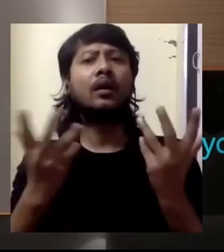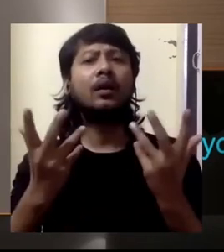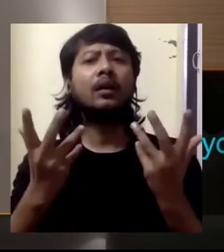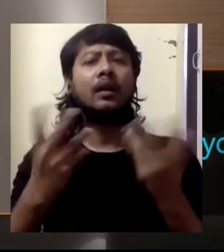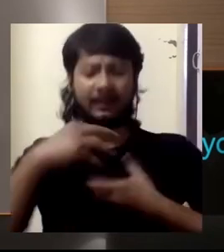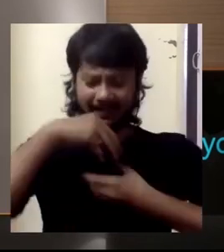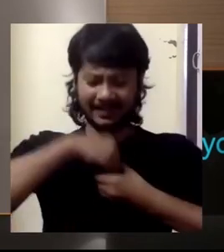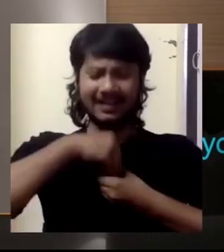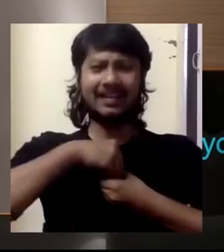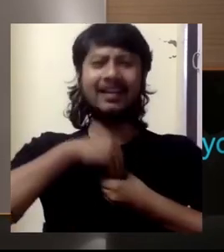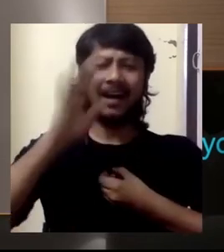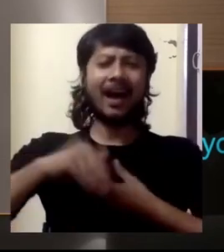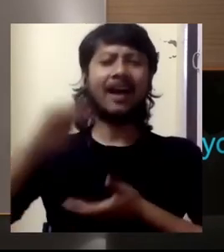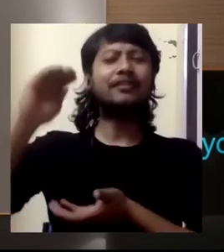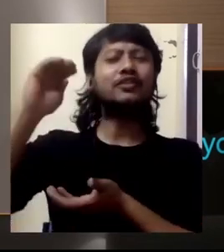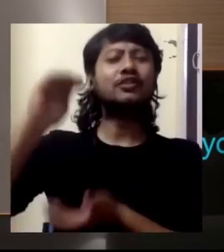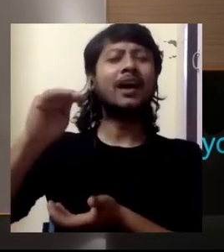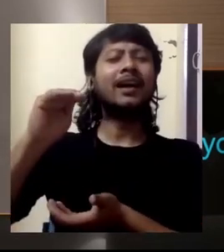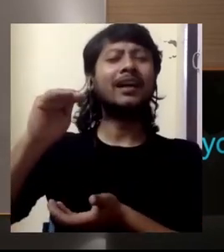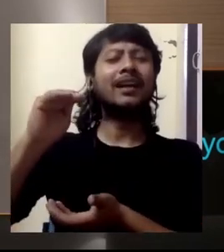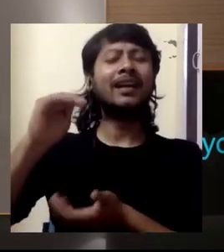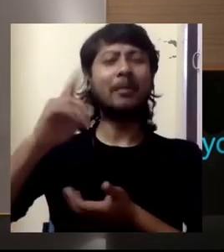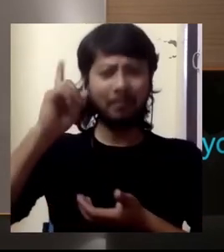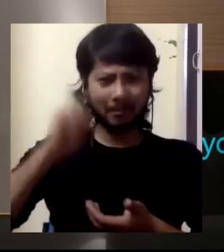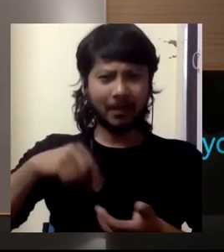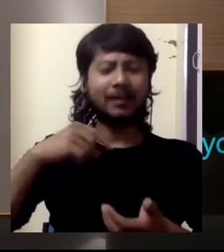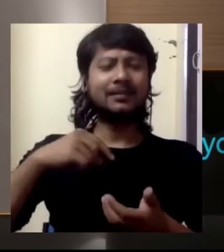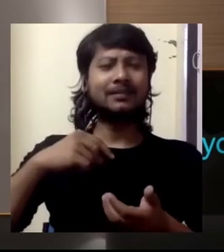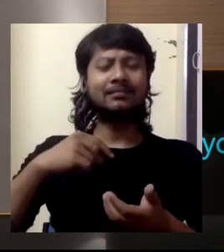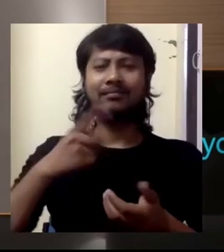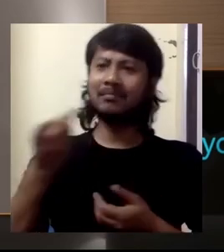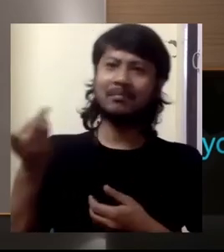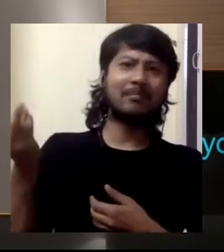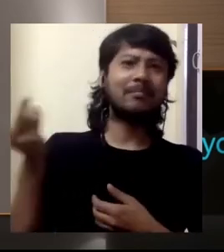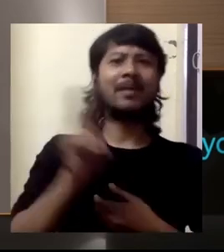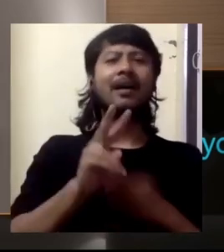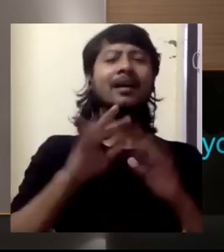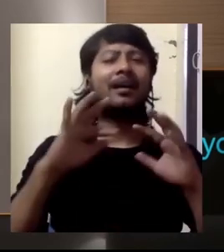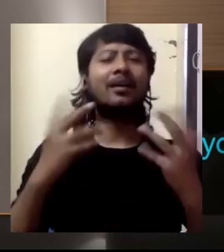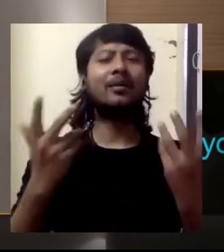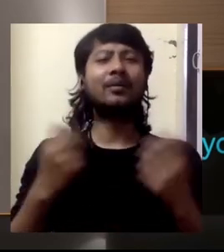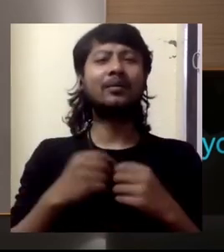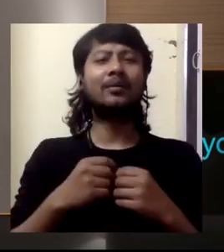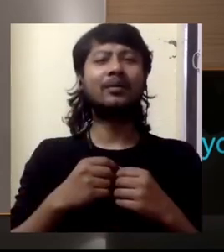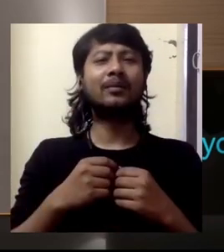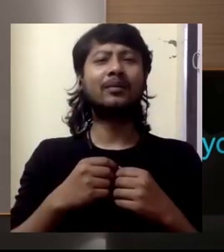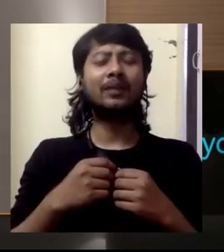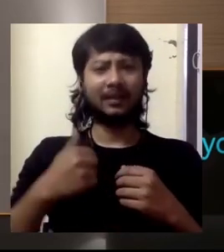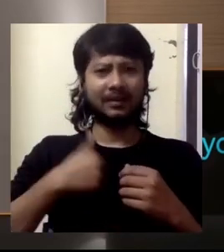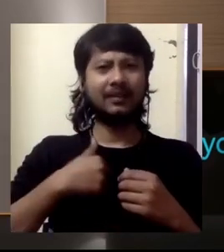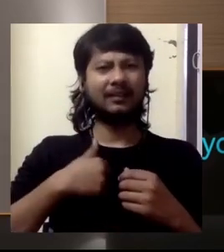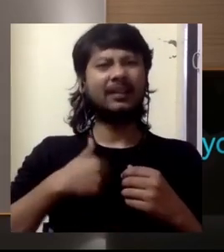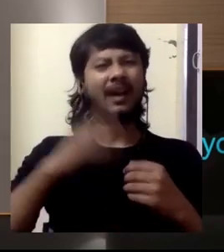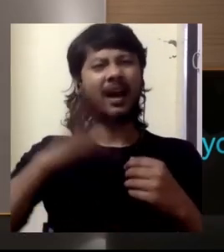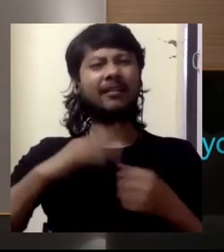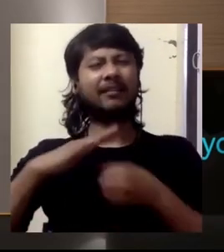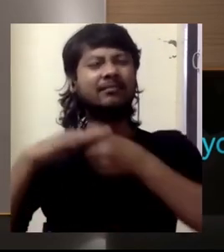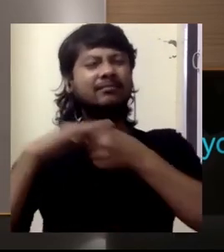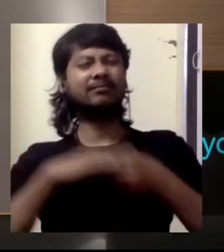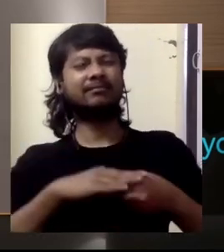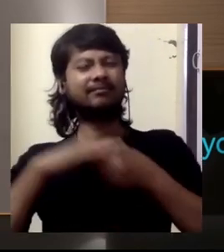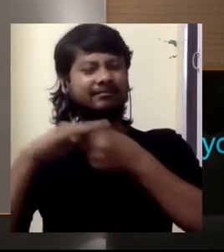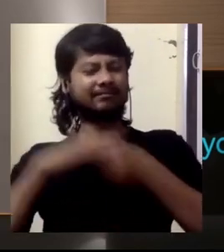us? You know, we talk about inclusion and often we exclude ourselves, right? The sense of